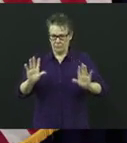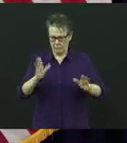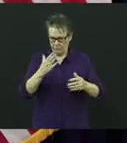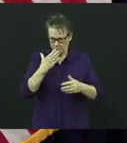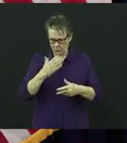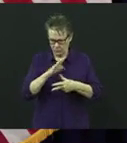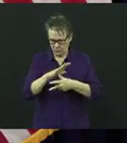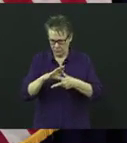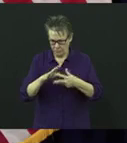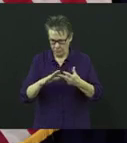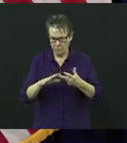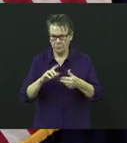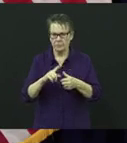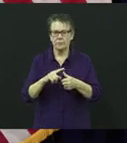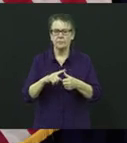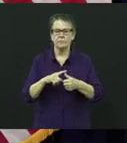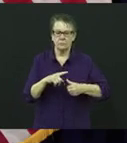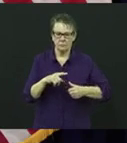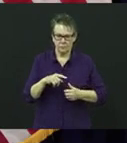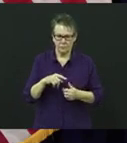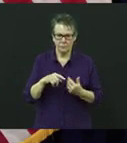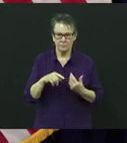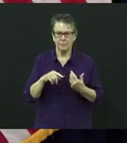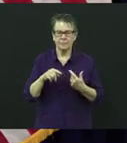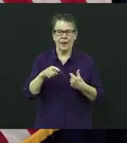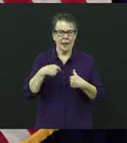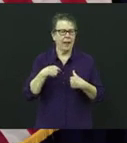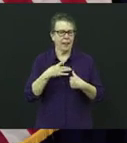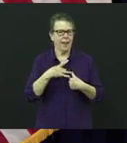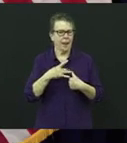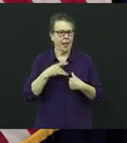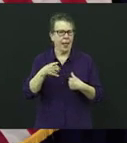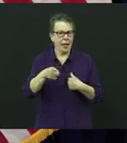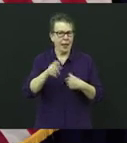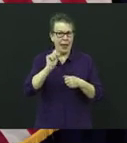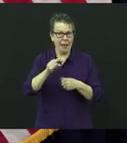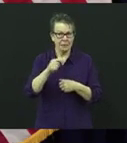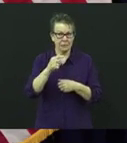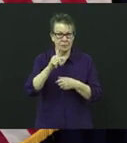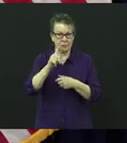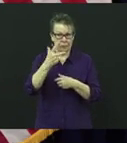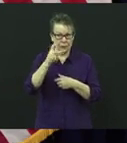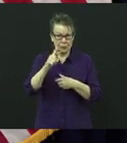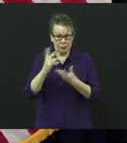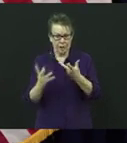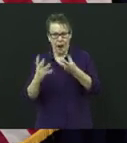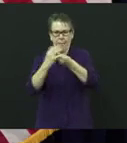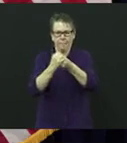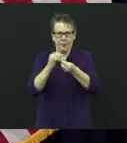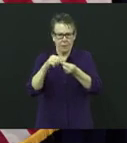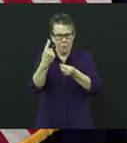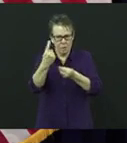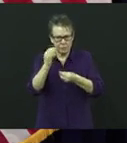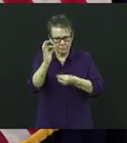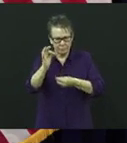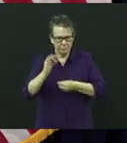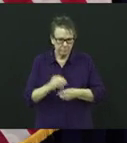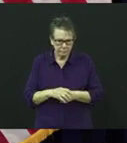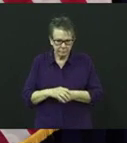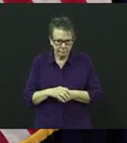questions together as much as you have. We had Carol Johnson here, our Commissioner of Human Services, the other day, talking about